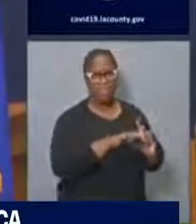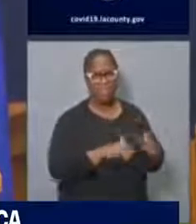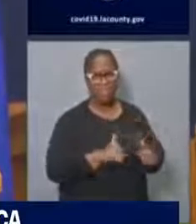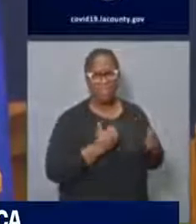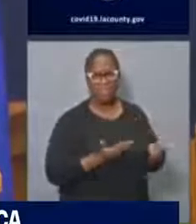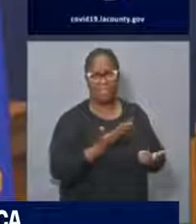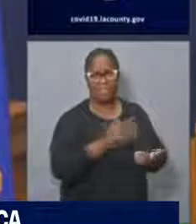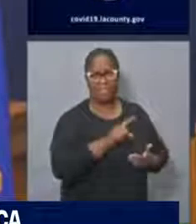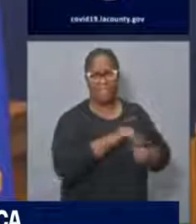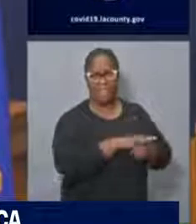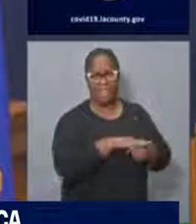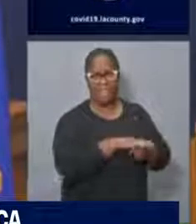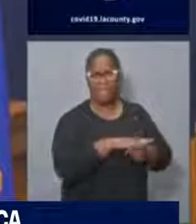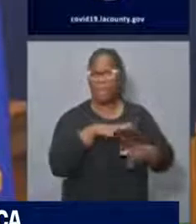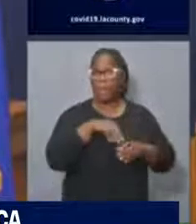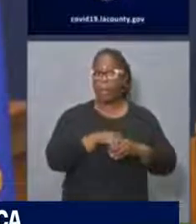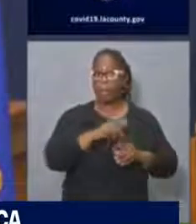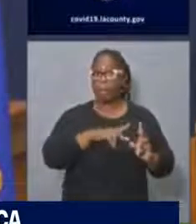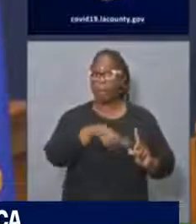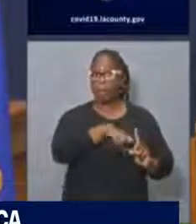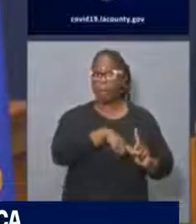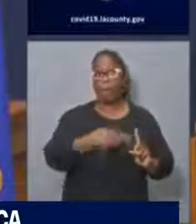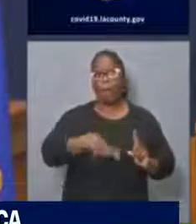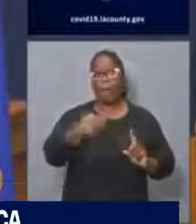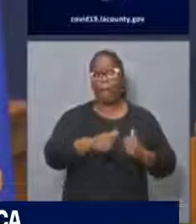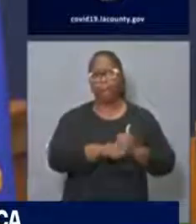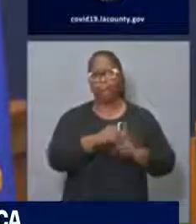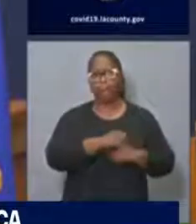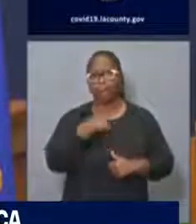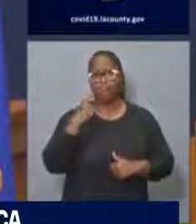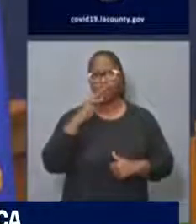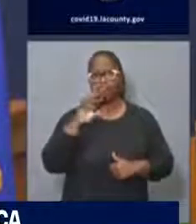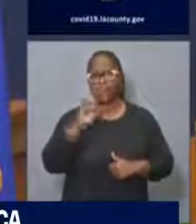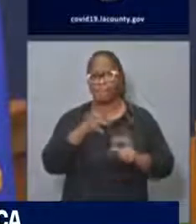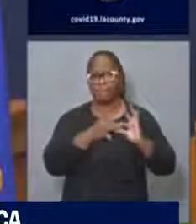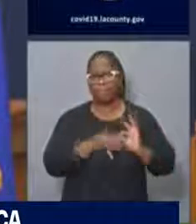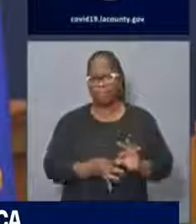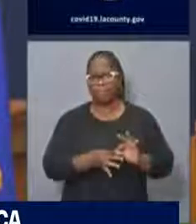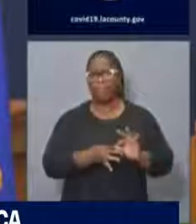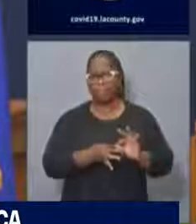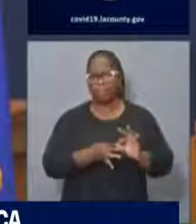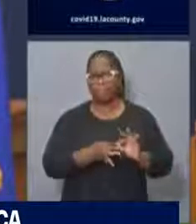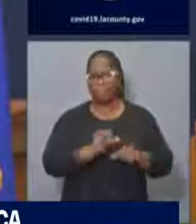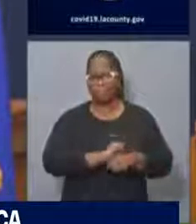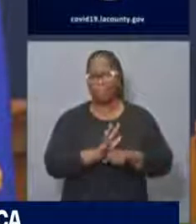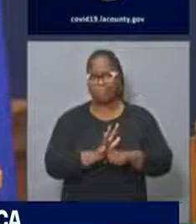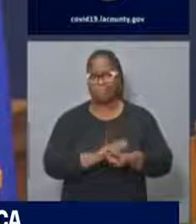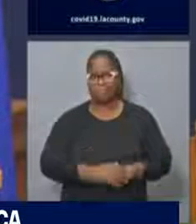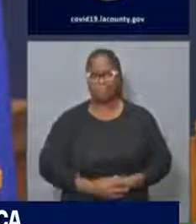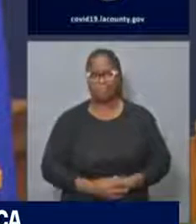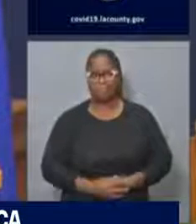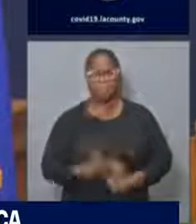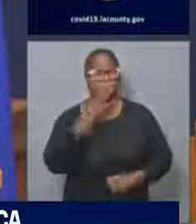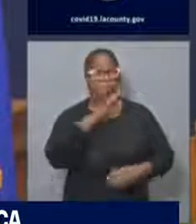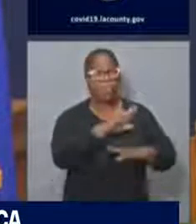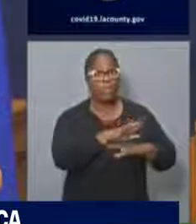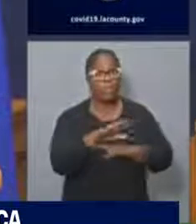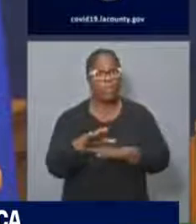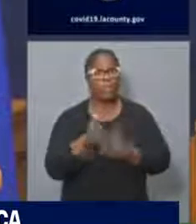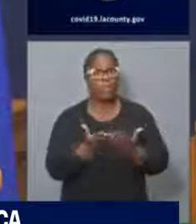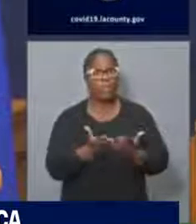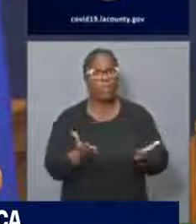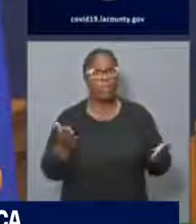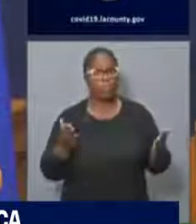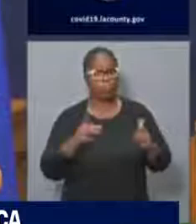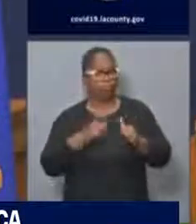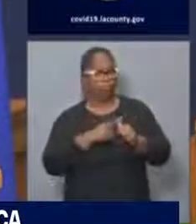for serious illness from COVID-19, and I'm extraordinarily grateful for that. And good afternoon, everyone. First, I do